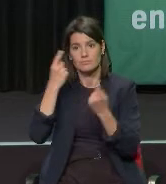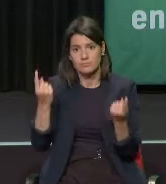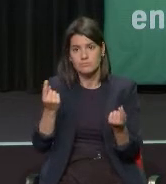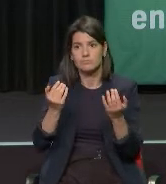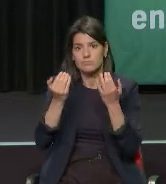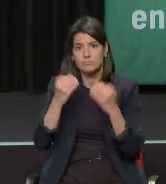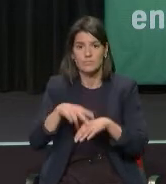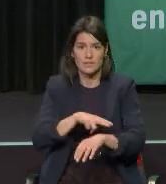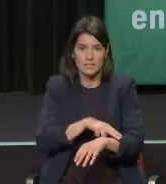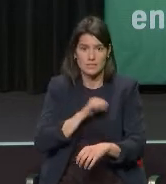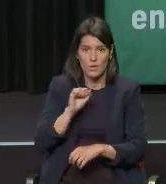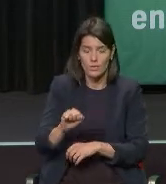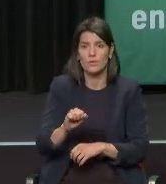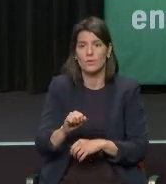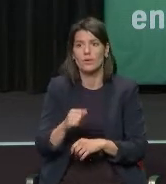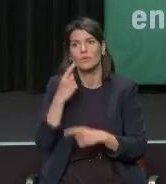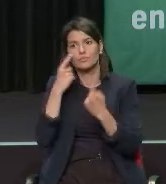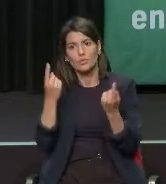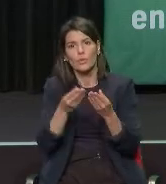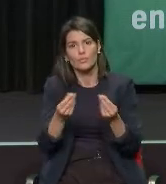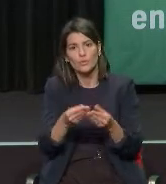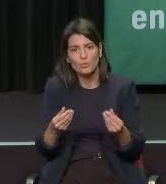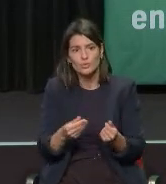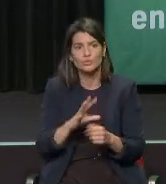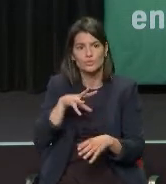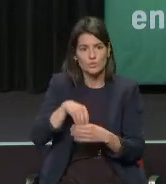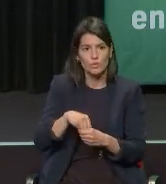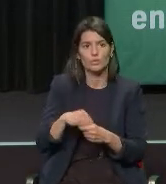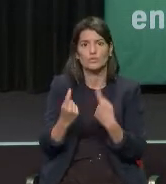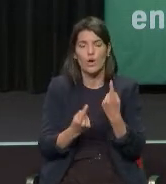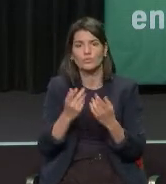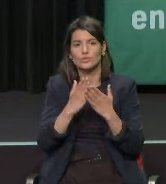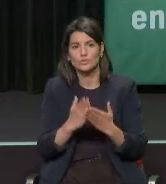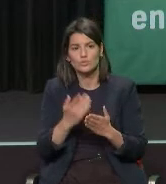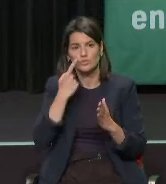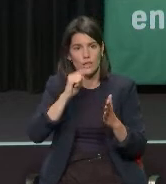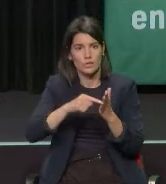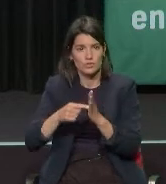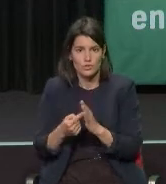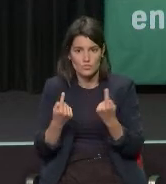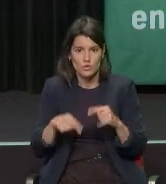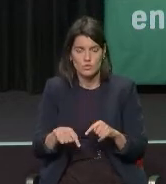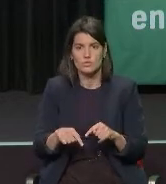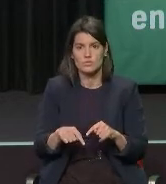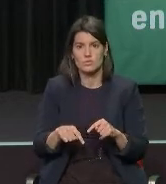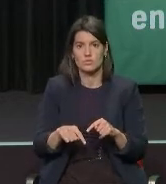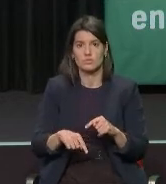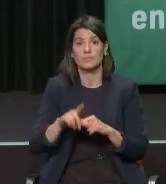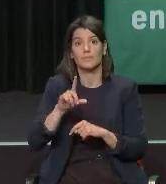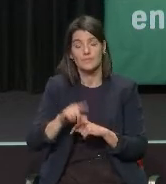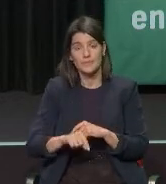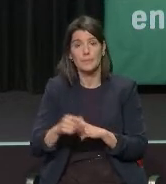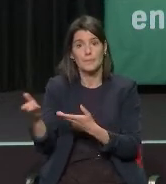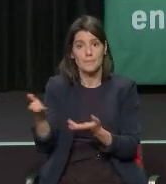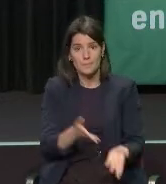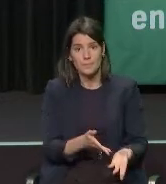dashboard. We have shown the products, have included some pilot case studies. We also